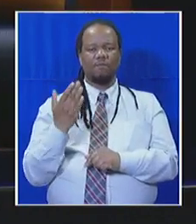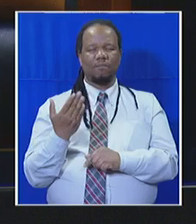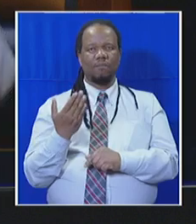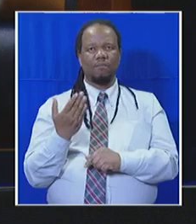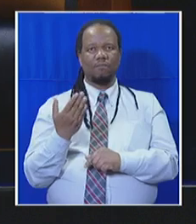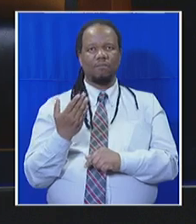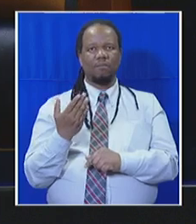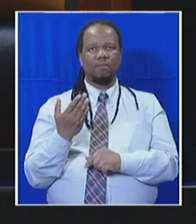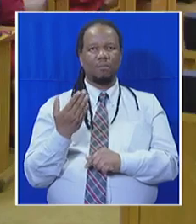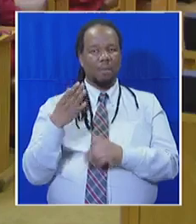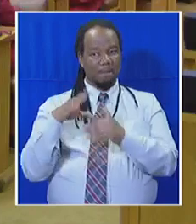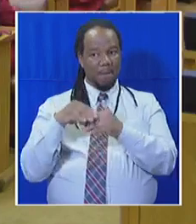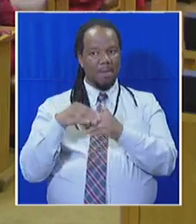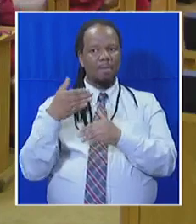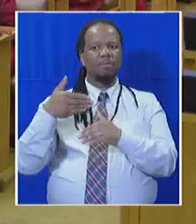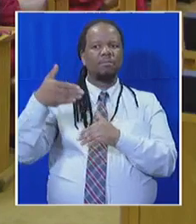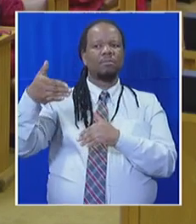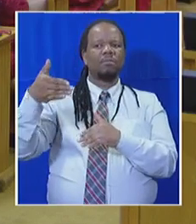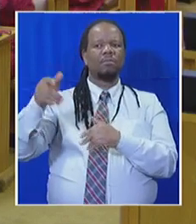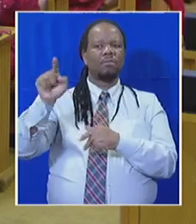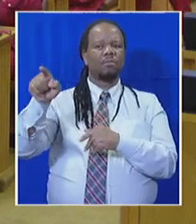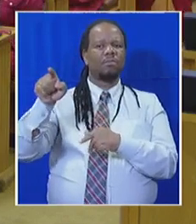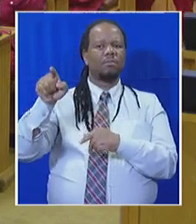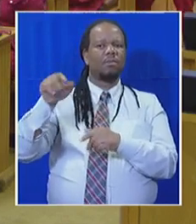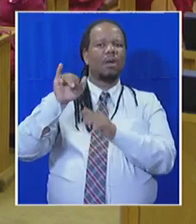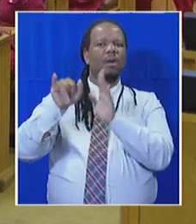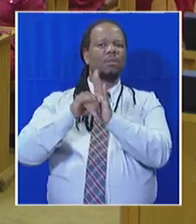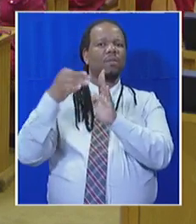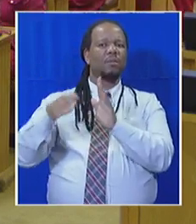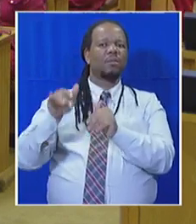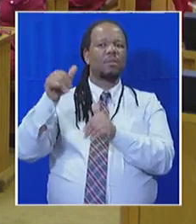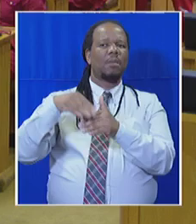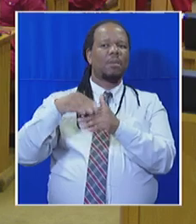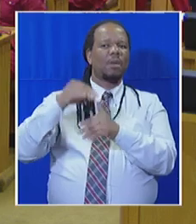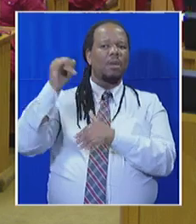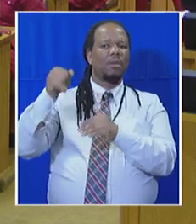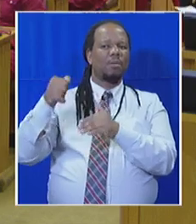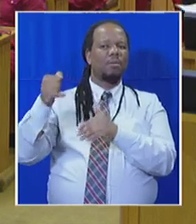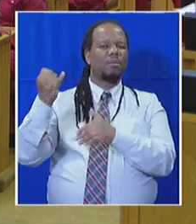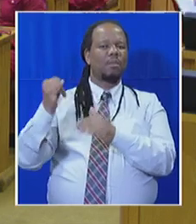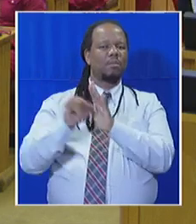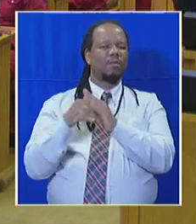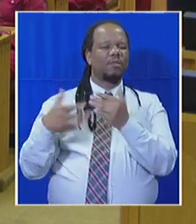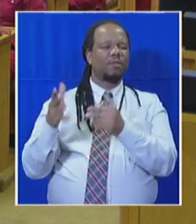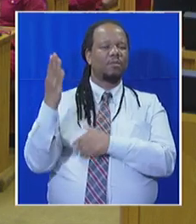No, the honourable member at the back. Honourable member, identify the member at the back. You.